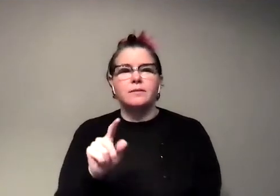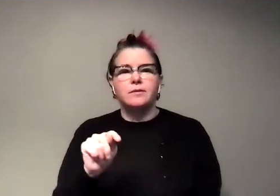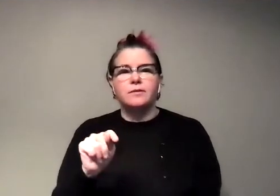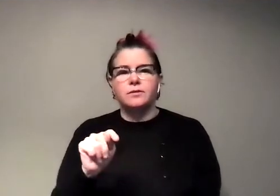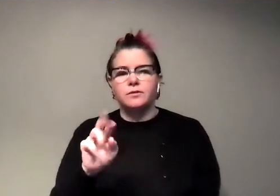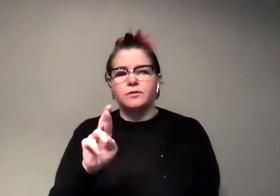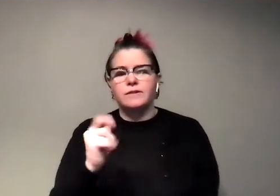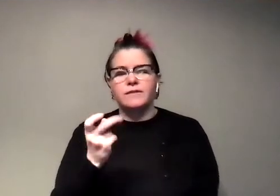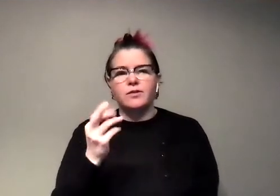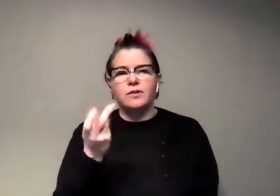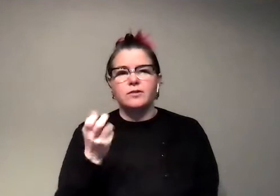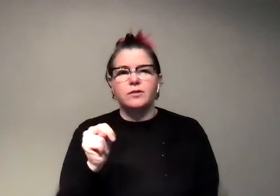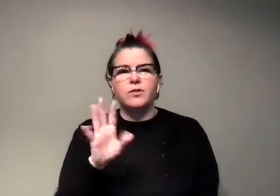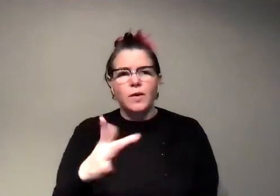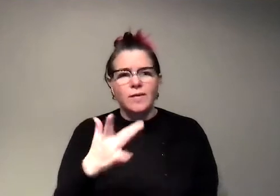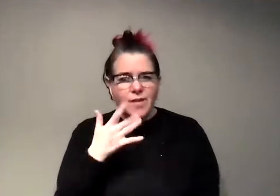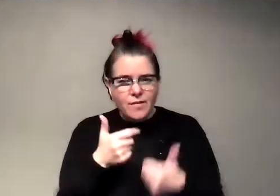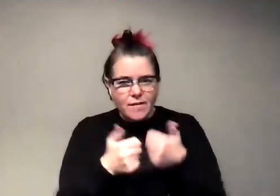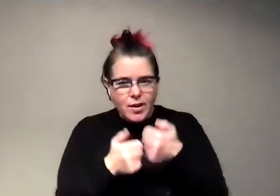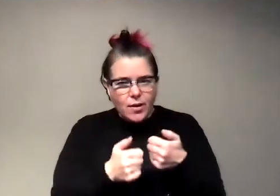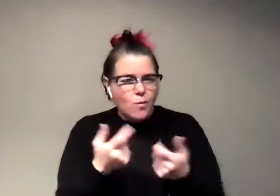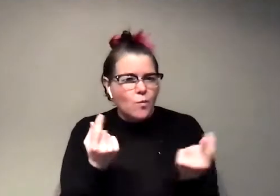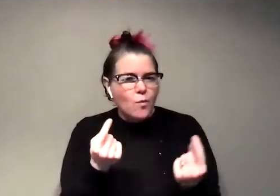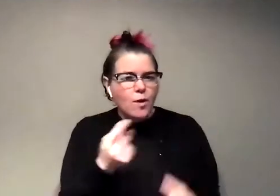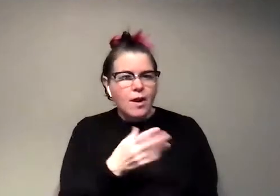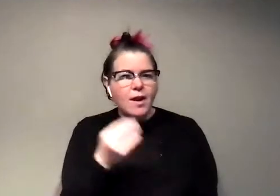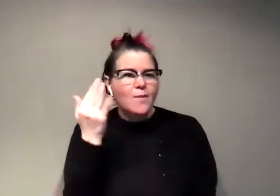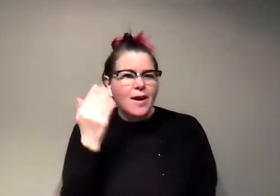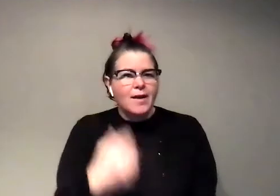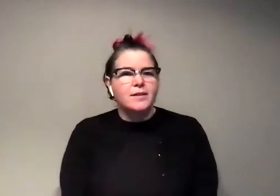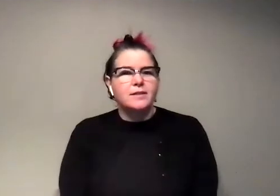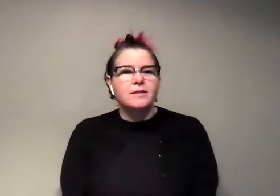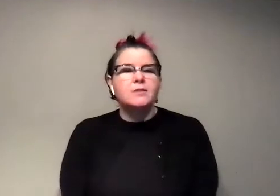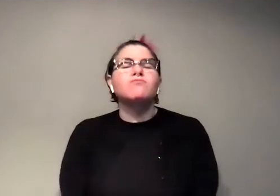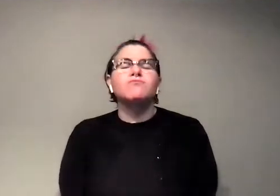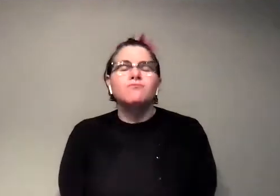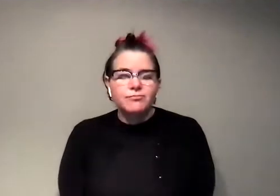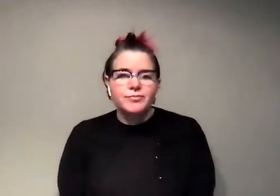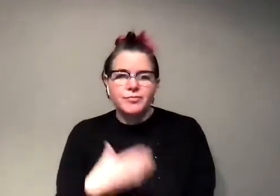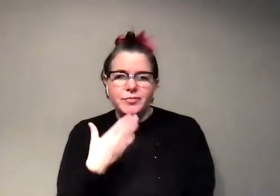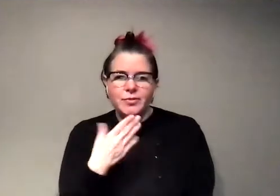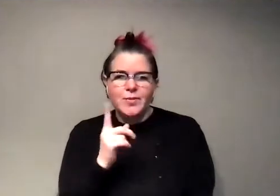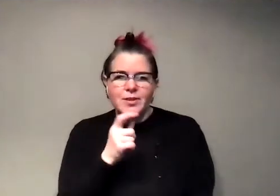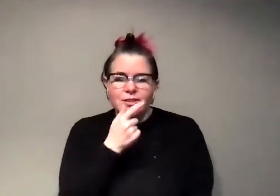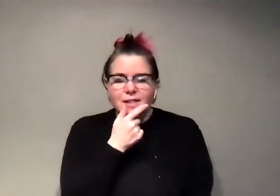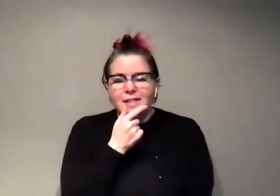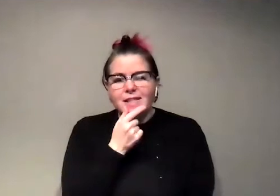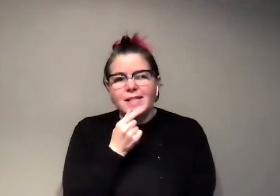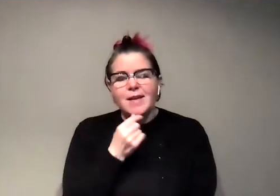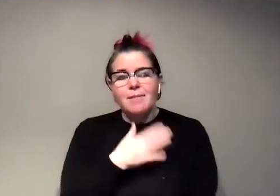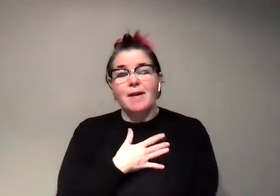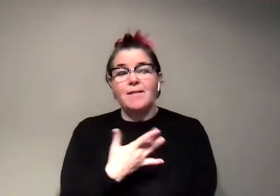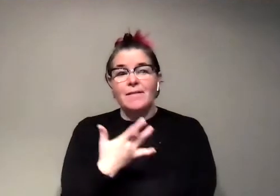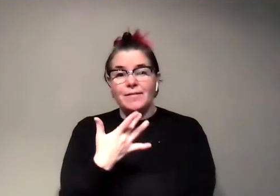What is your favorite video game and why? Ooh, good question. Good question. So my favorite video